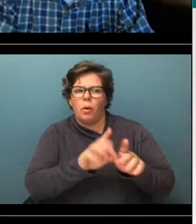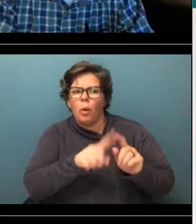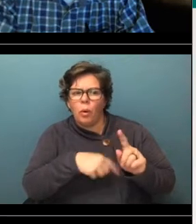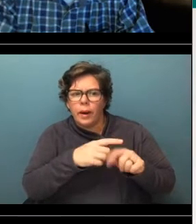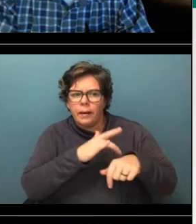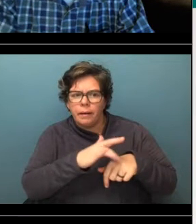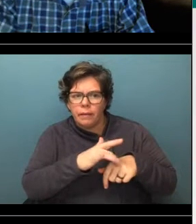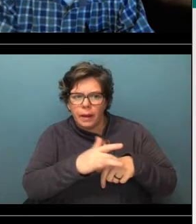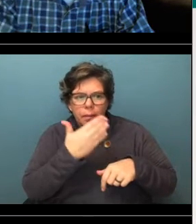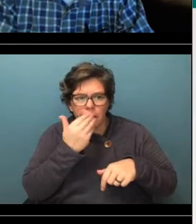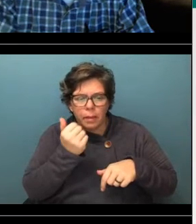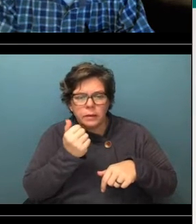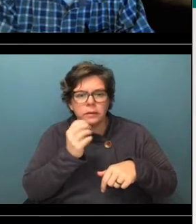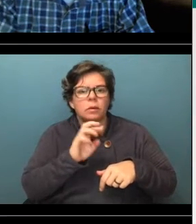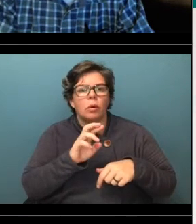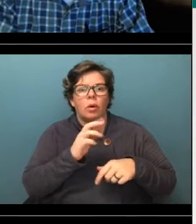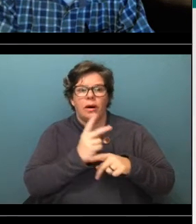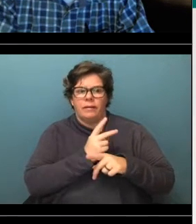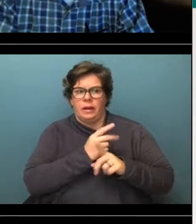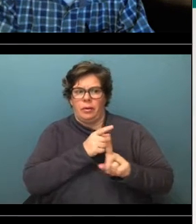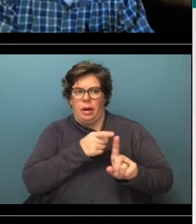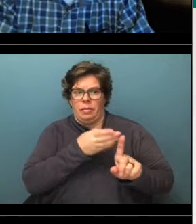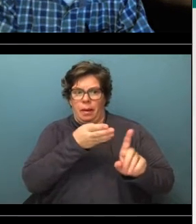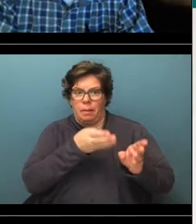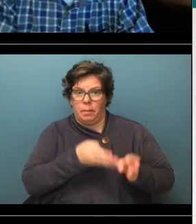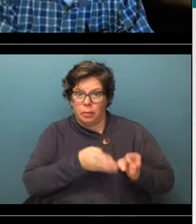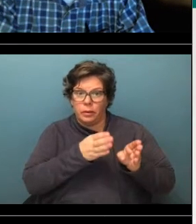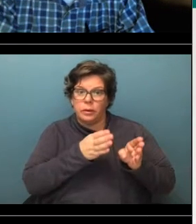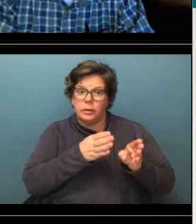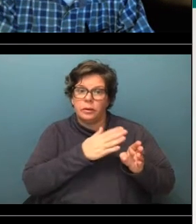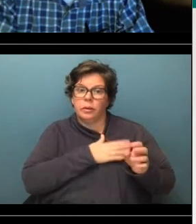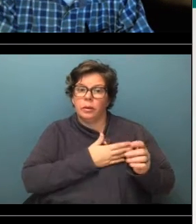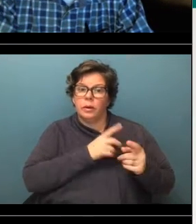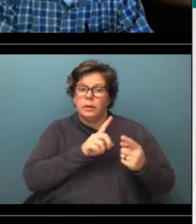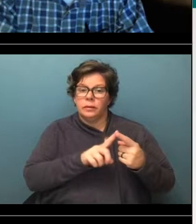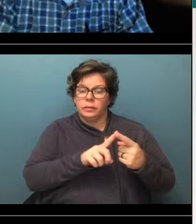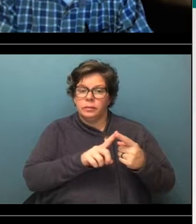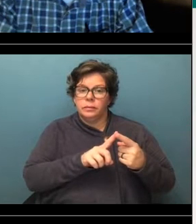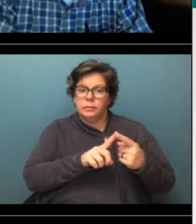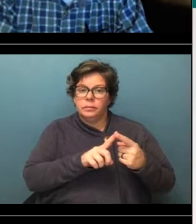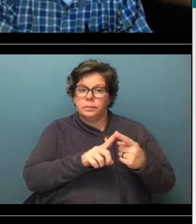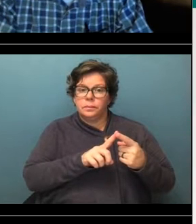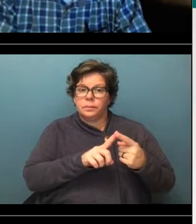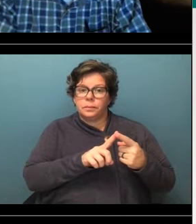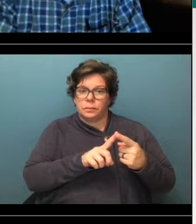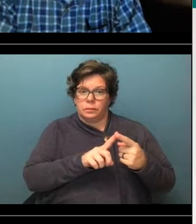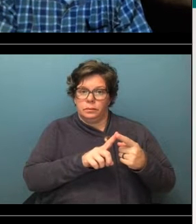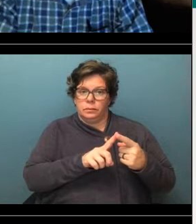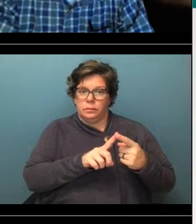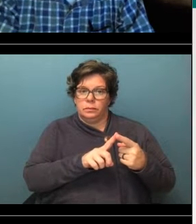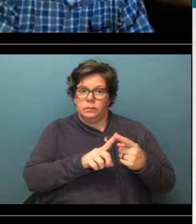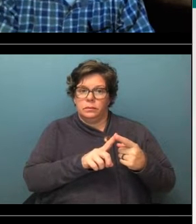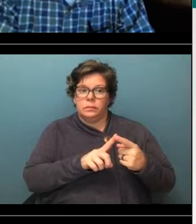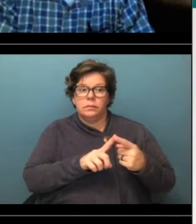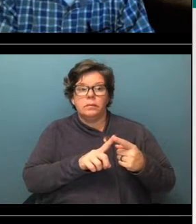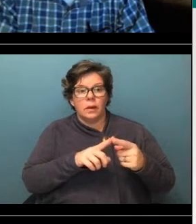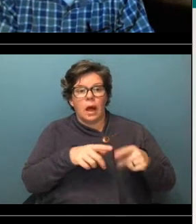or we'll figure out if the person is willing to engage in field response by an